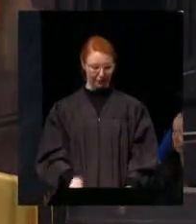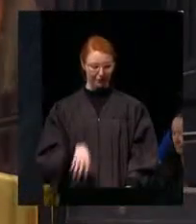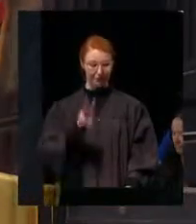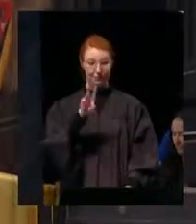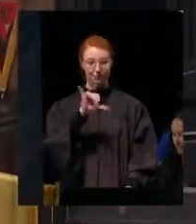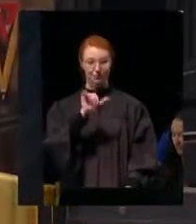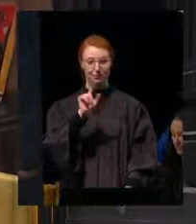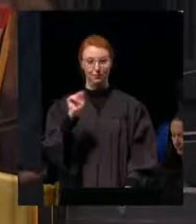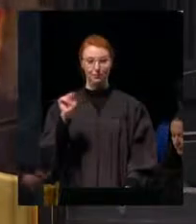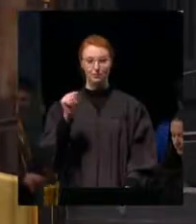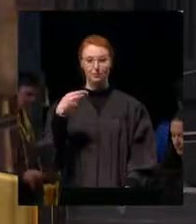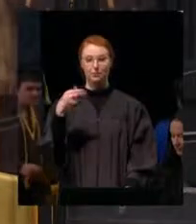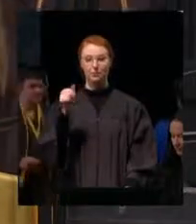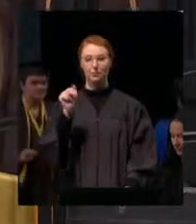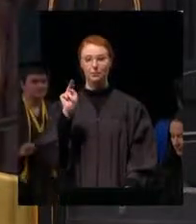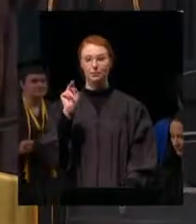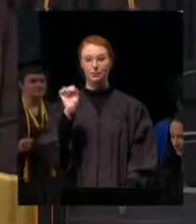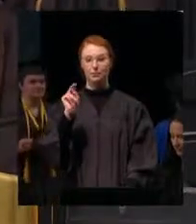Wyatt Hansen.